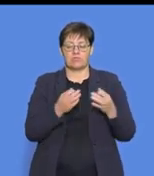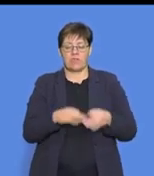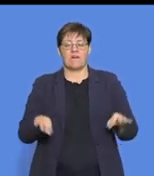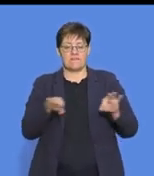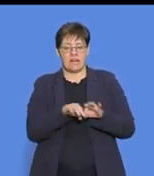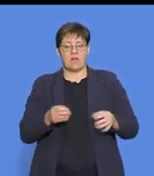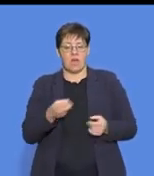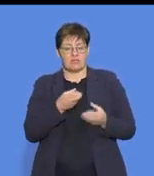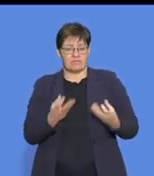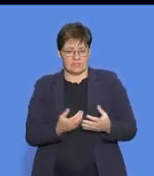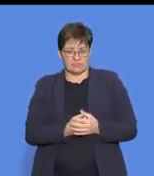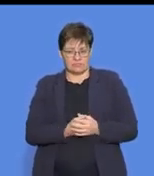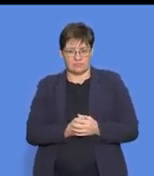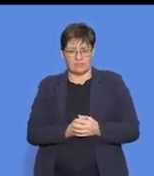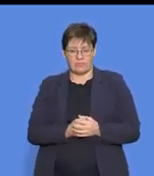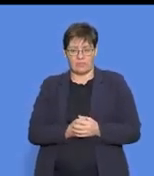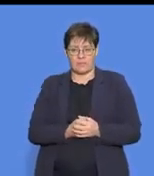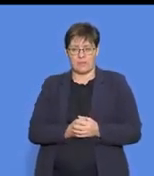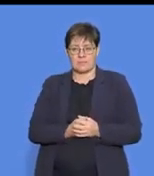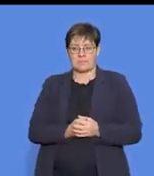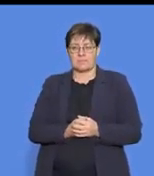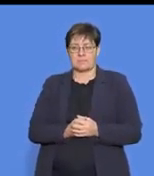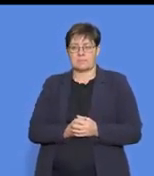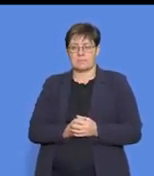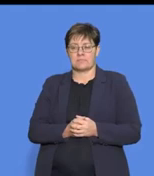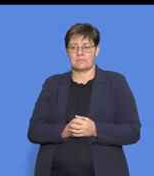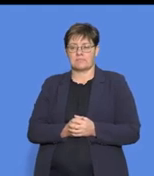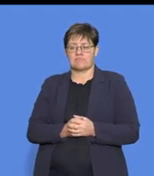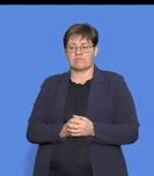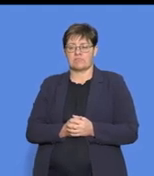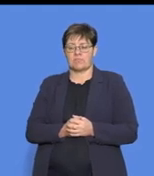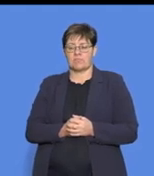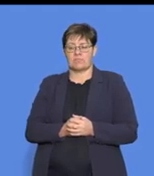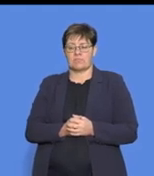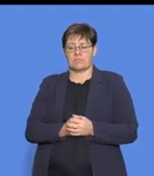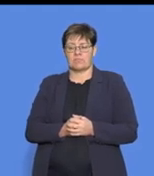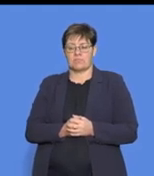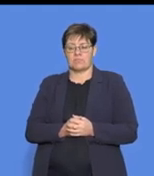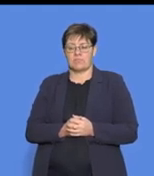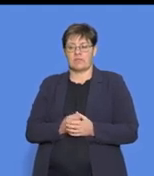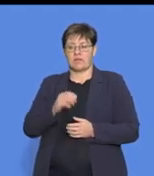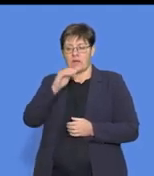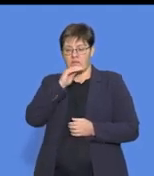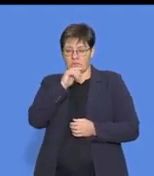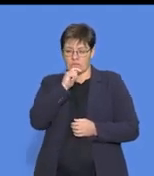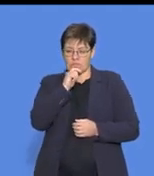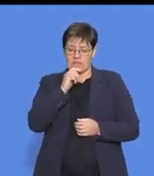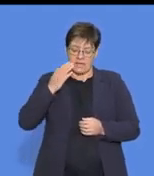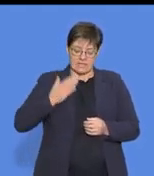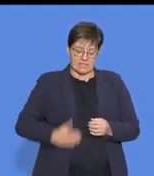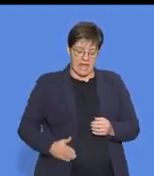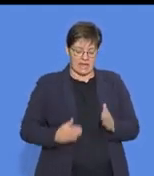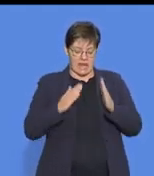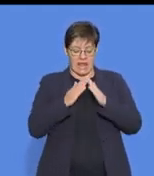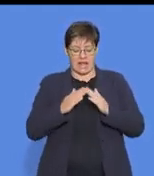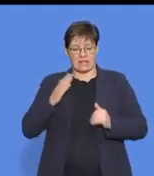us the value for H, and this one here is 10.59. So if we can use side